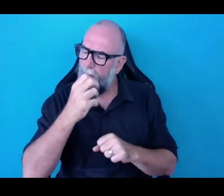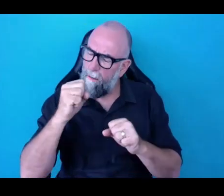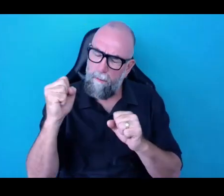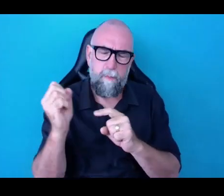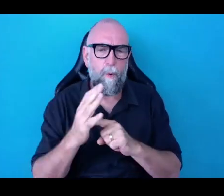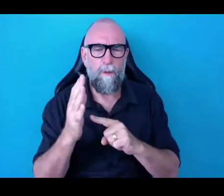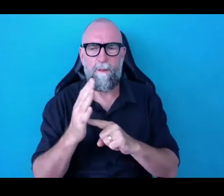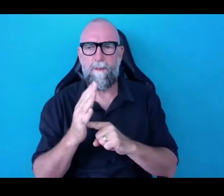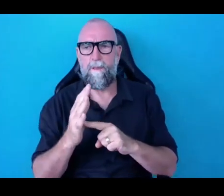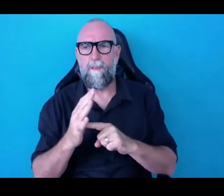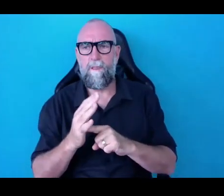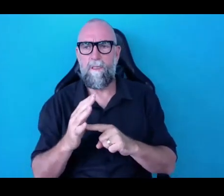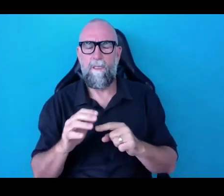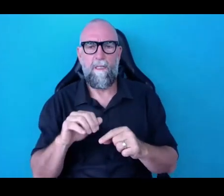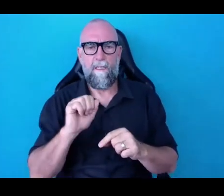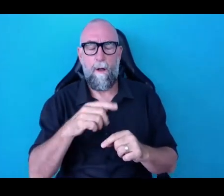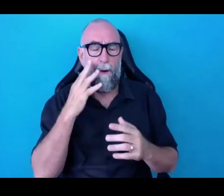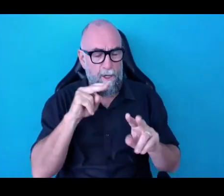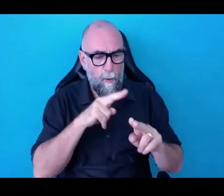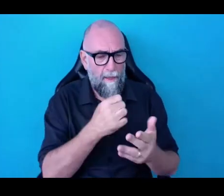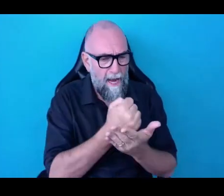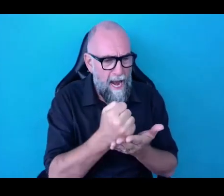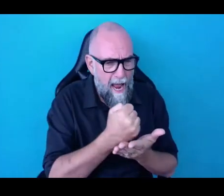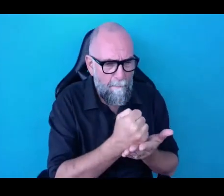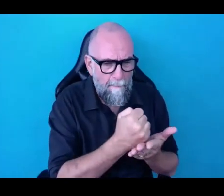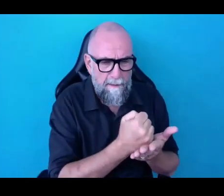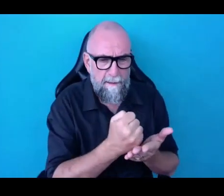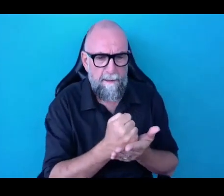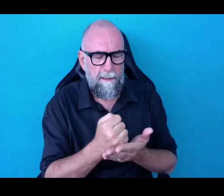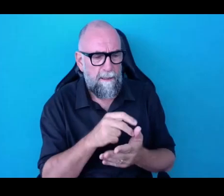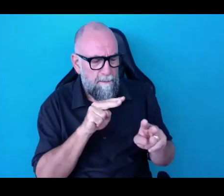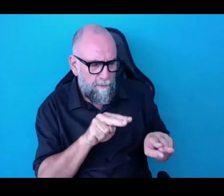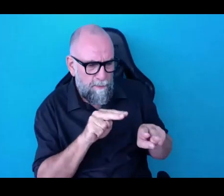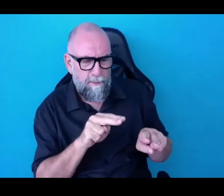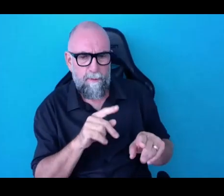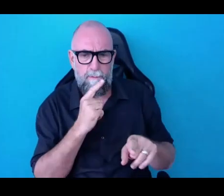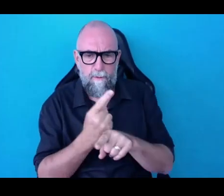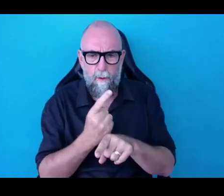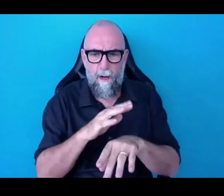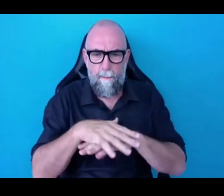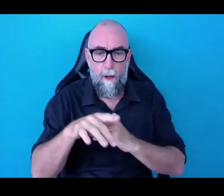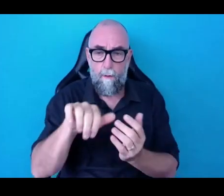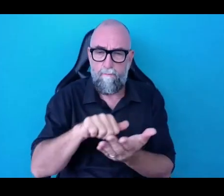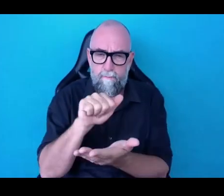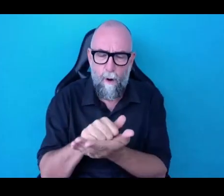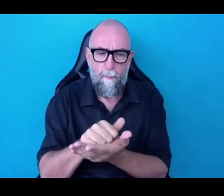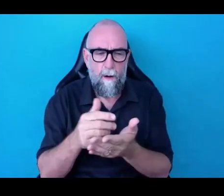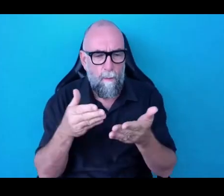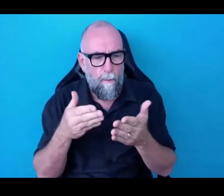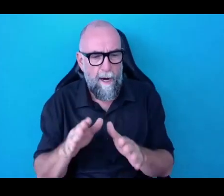at the statistics we're doing, the fraught nature we have with appropriation, with